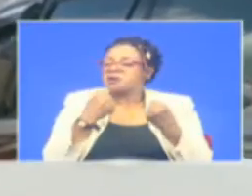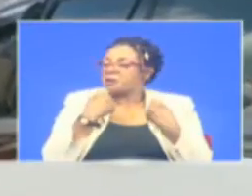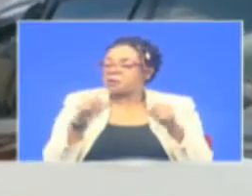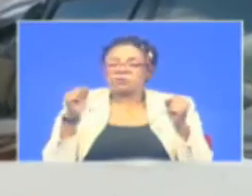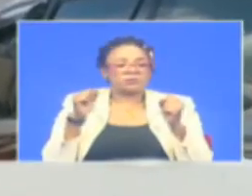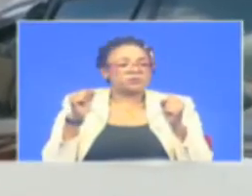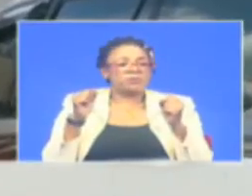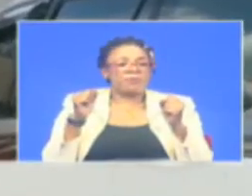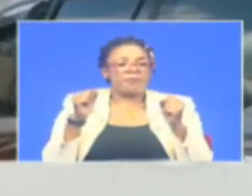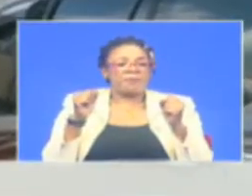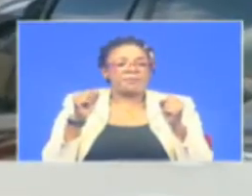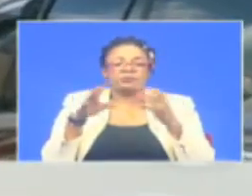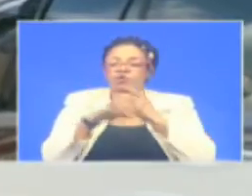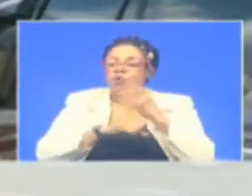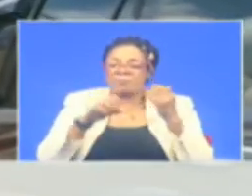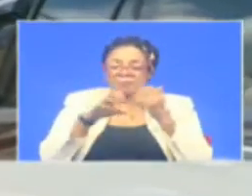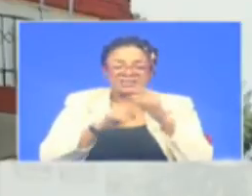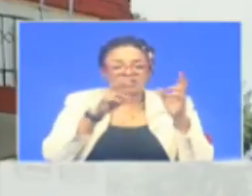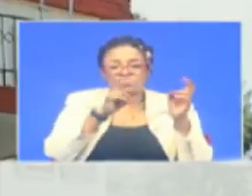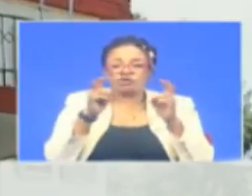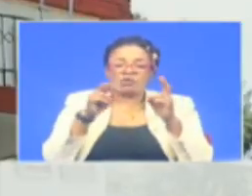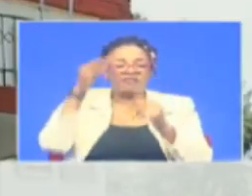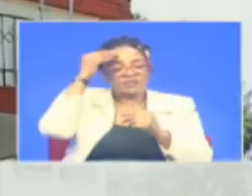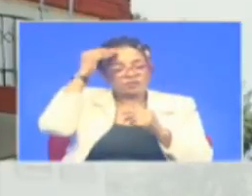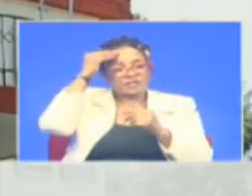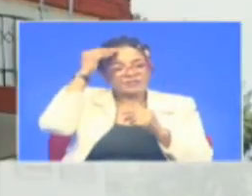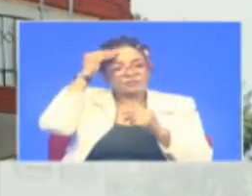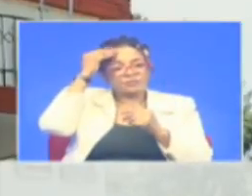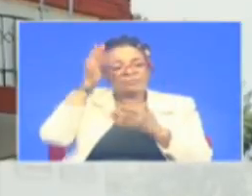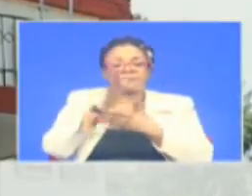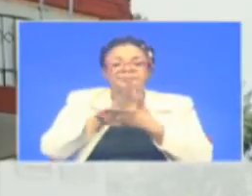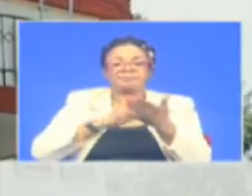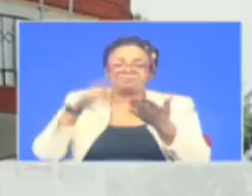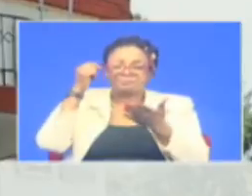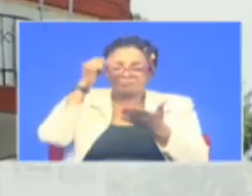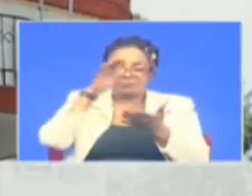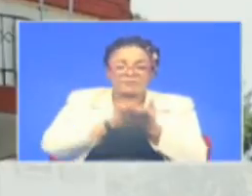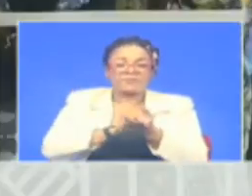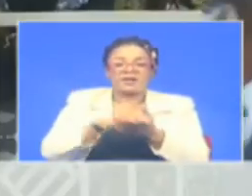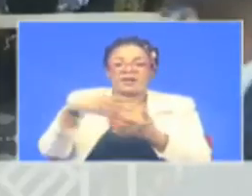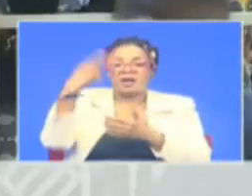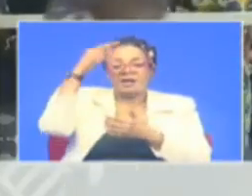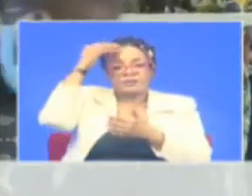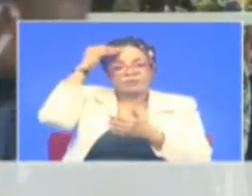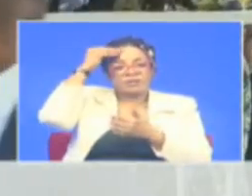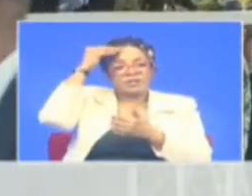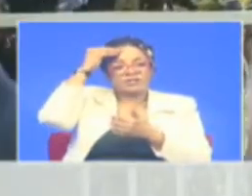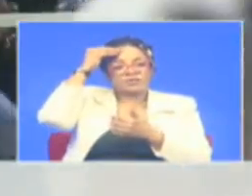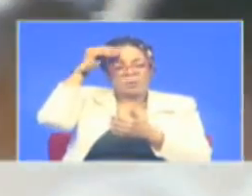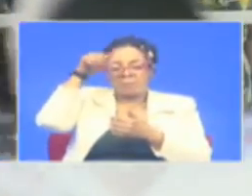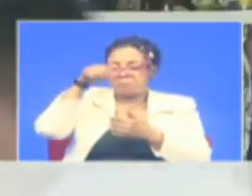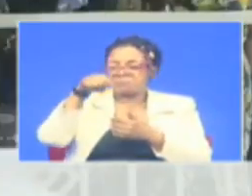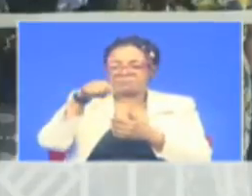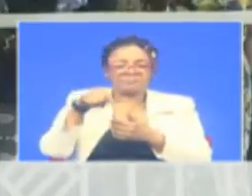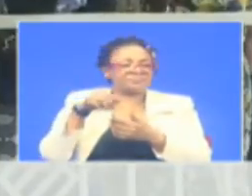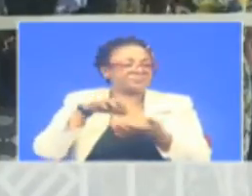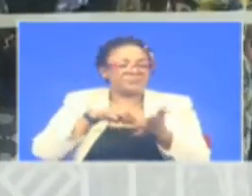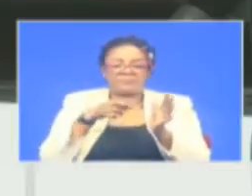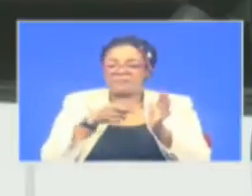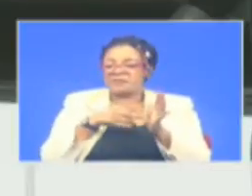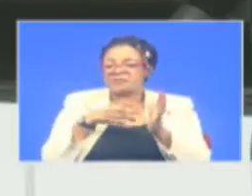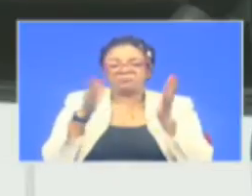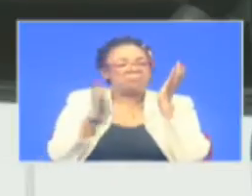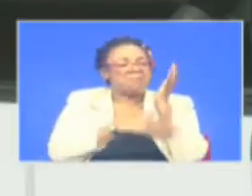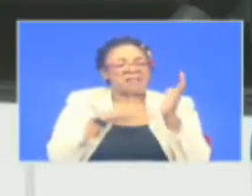compromise the issue of education. Some believe that higher education qualifications are not necessarily a bad thing.